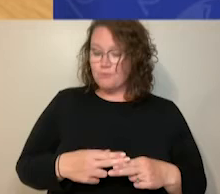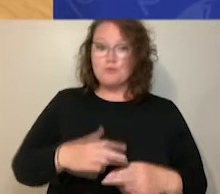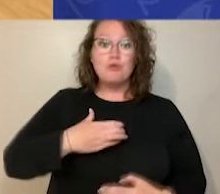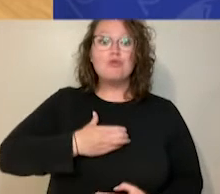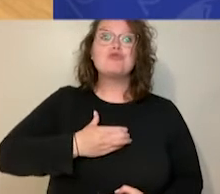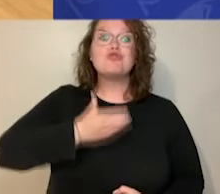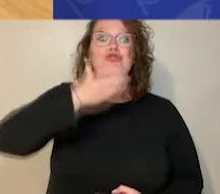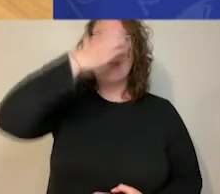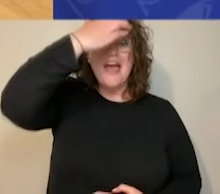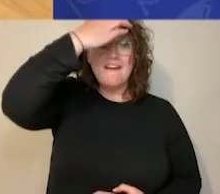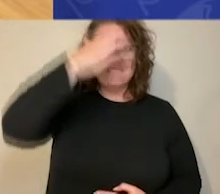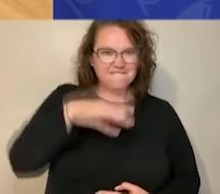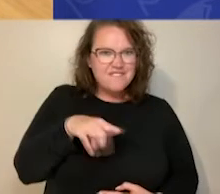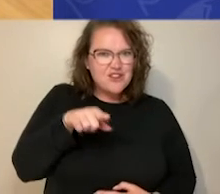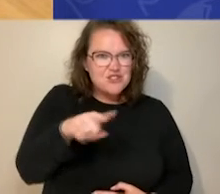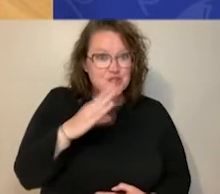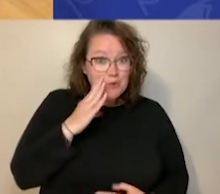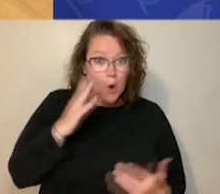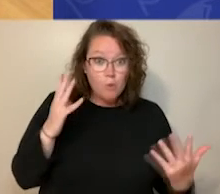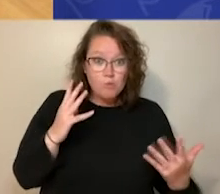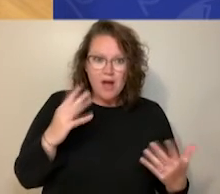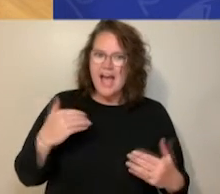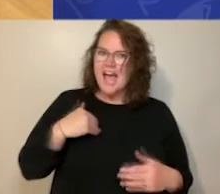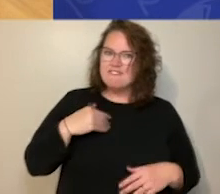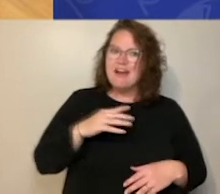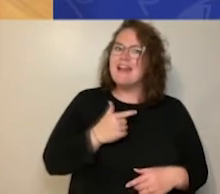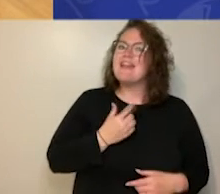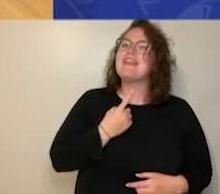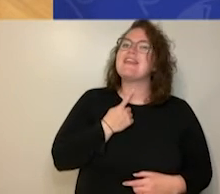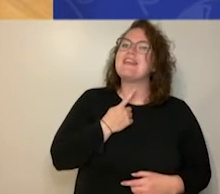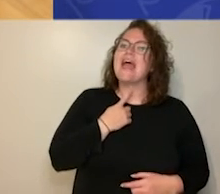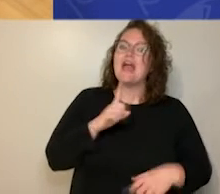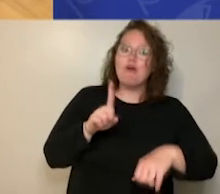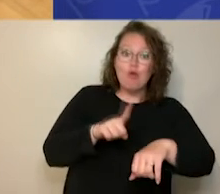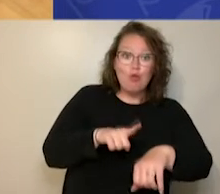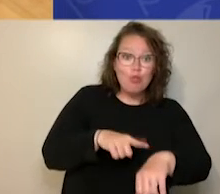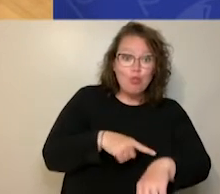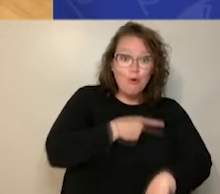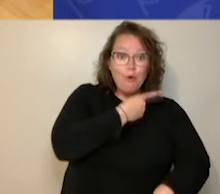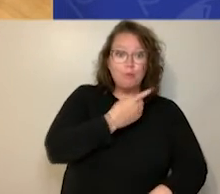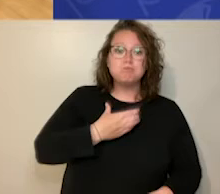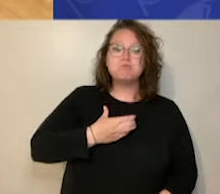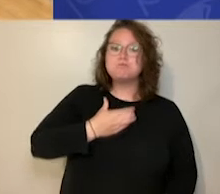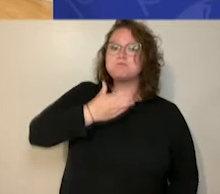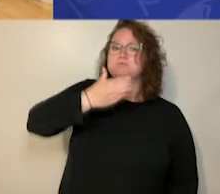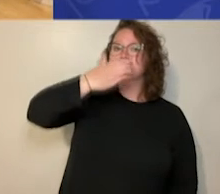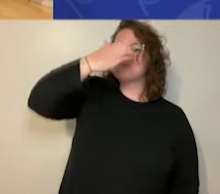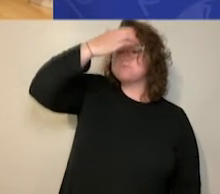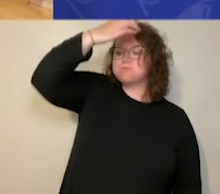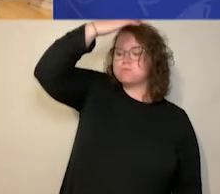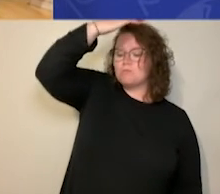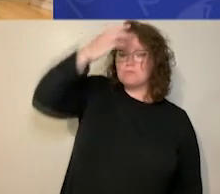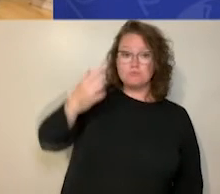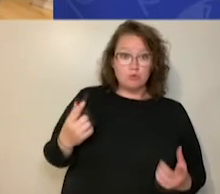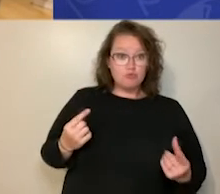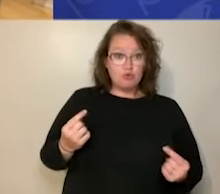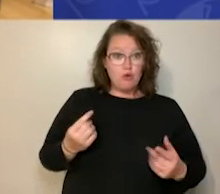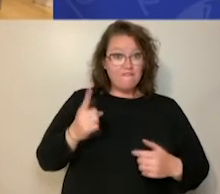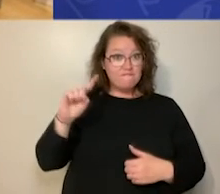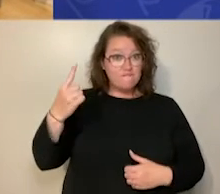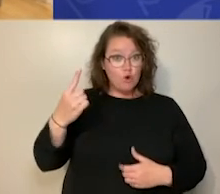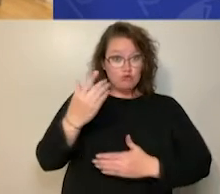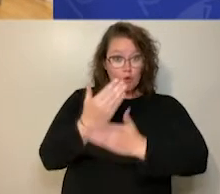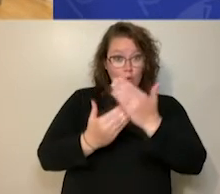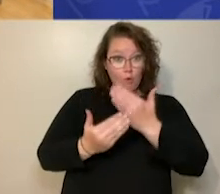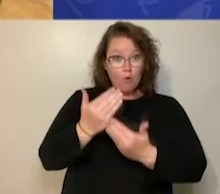they have really long necks. So we're going to take our arm and we're going to make it look like a really long giraffe neck.